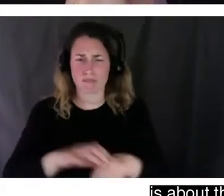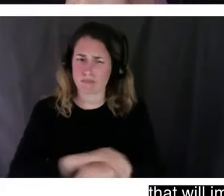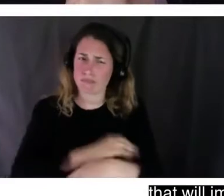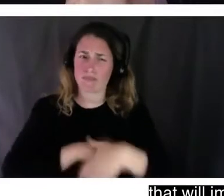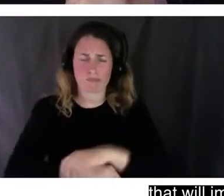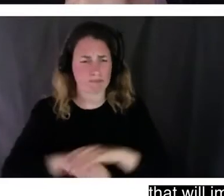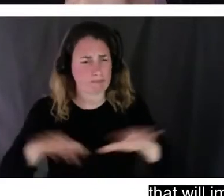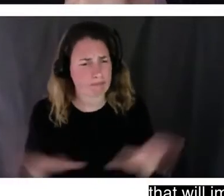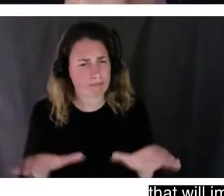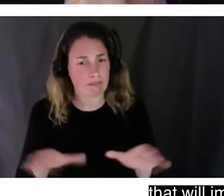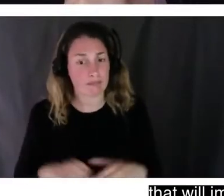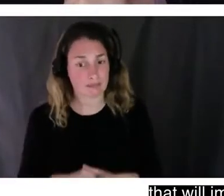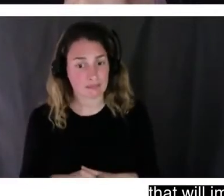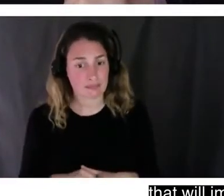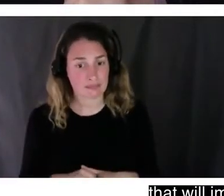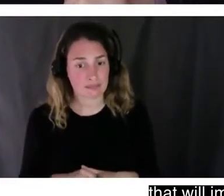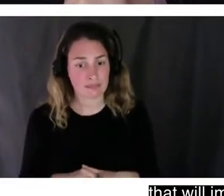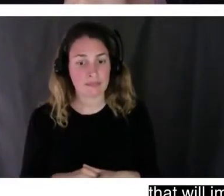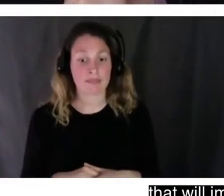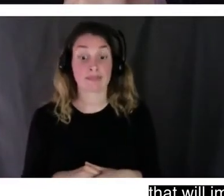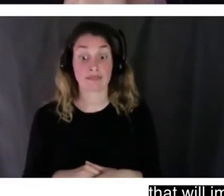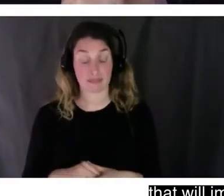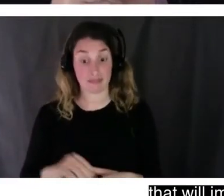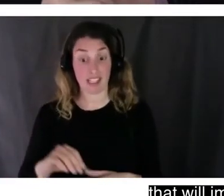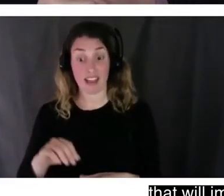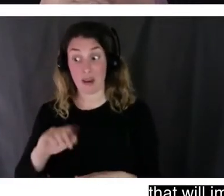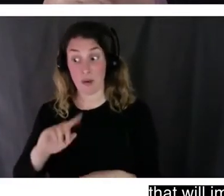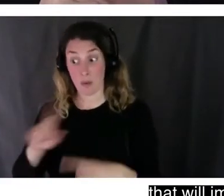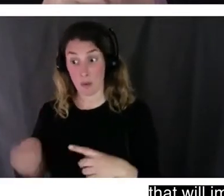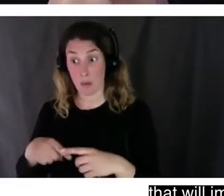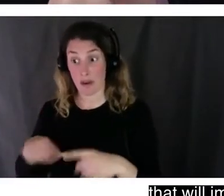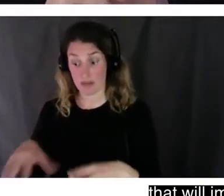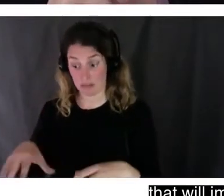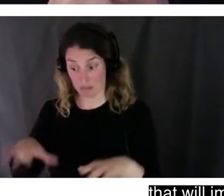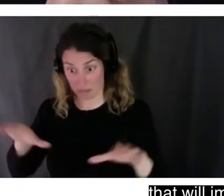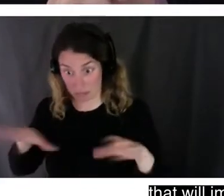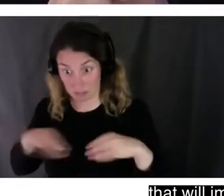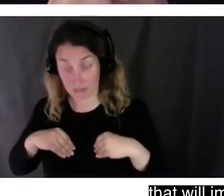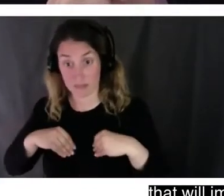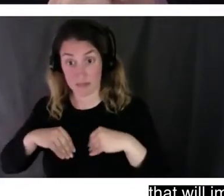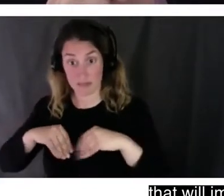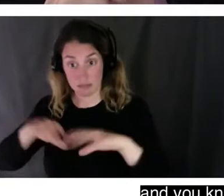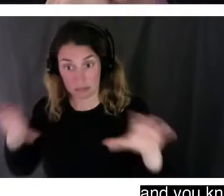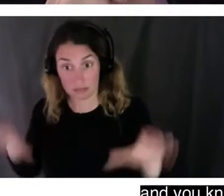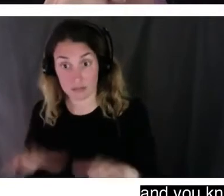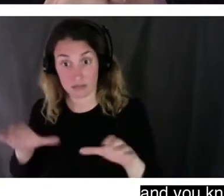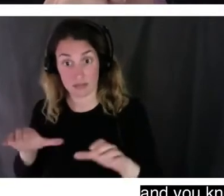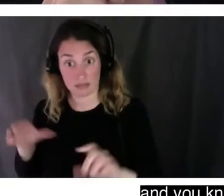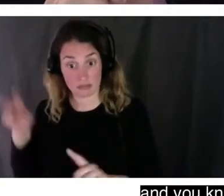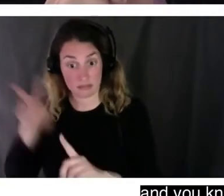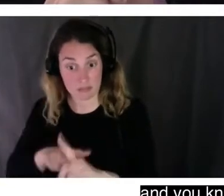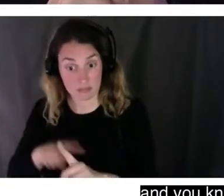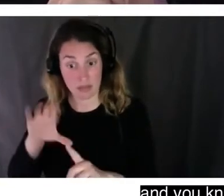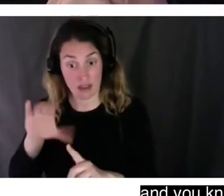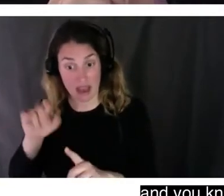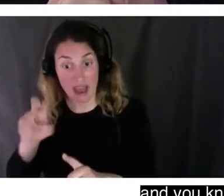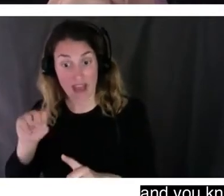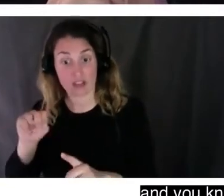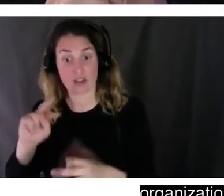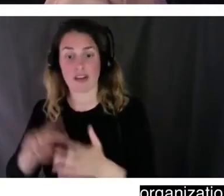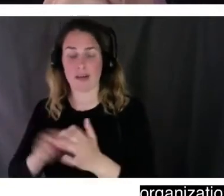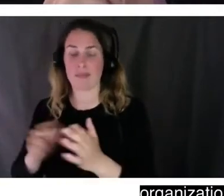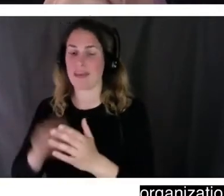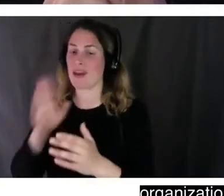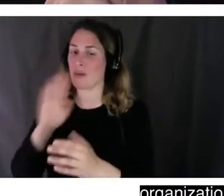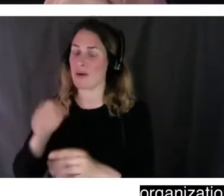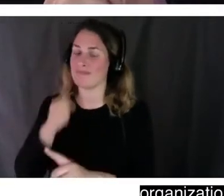our ability to do that will impact the results. quite frankly. And, how do we reach? We're